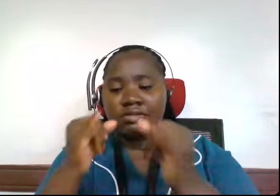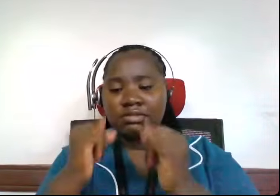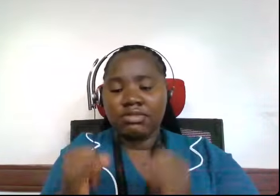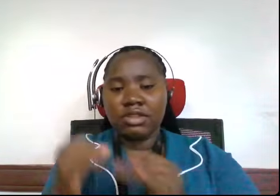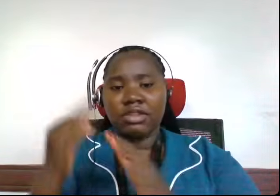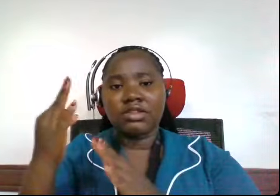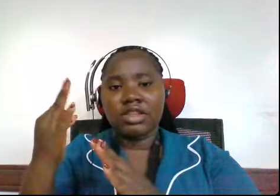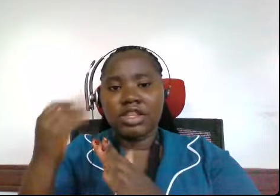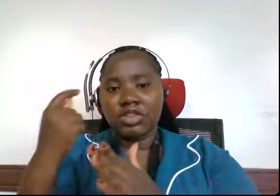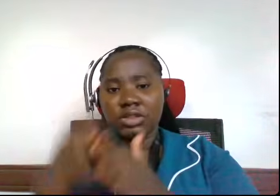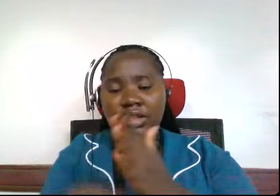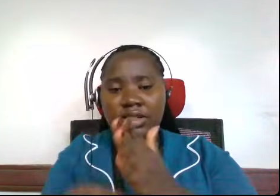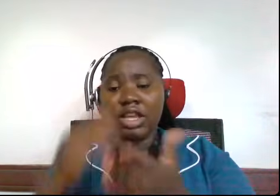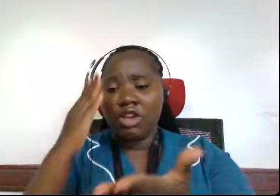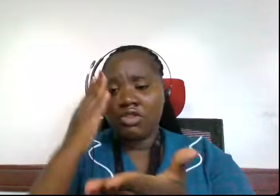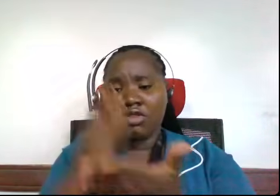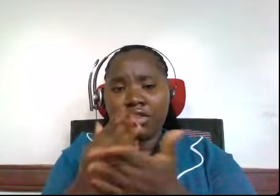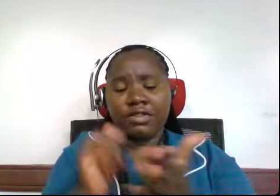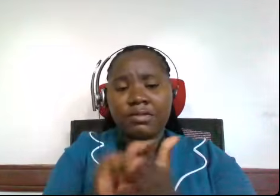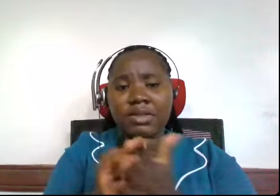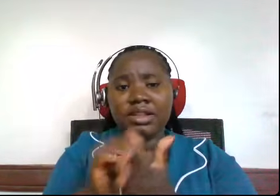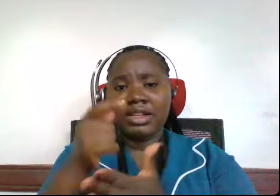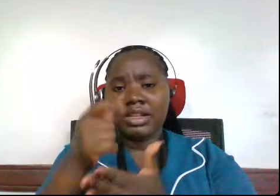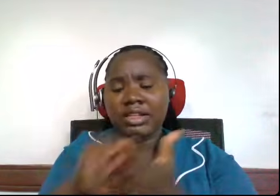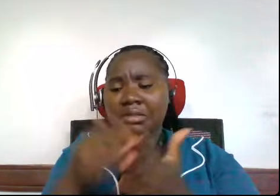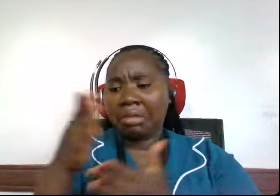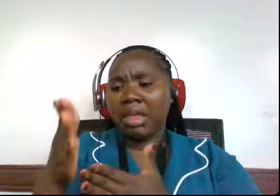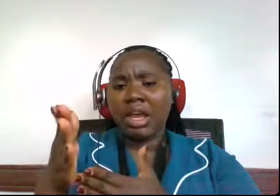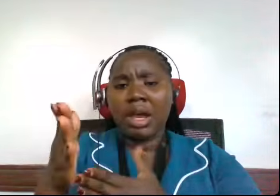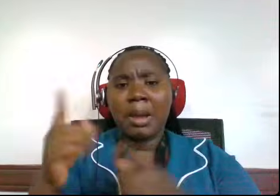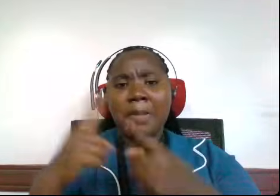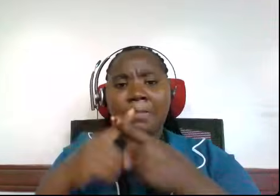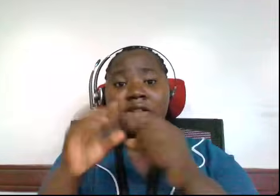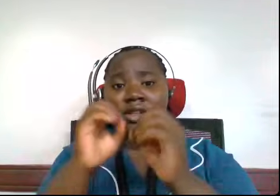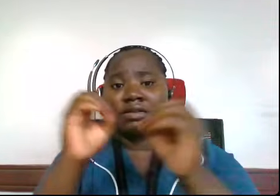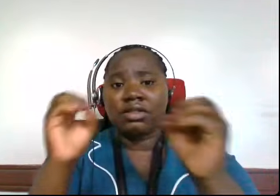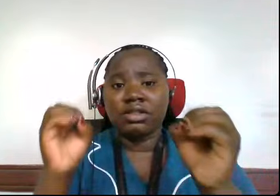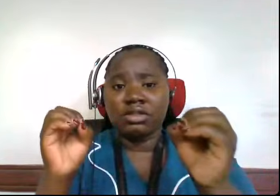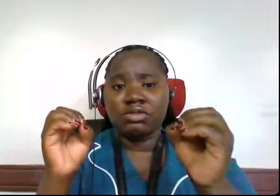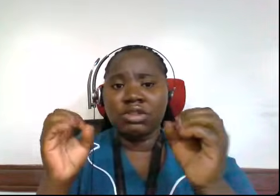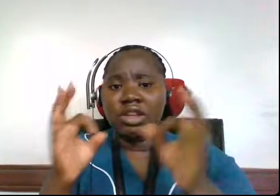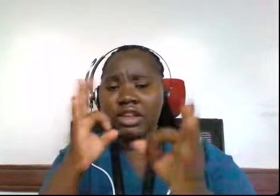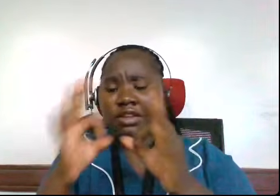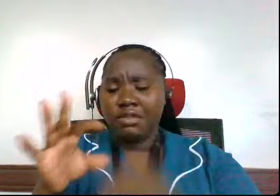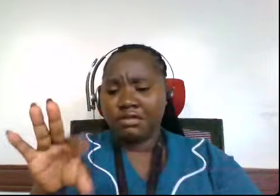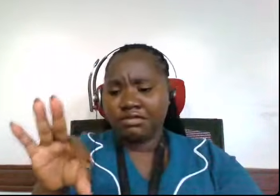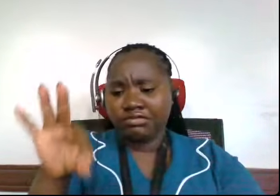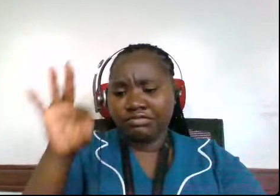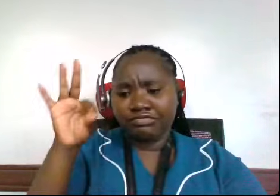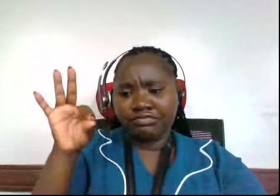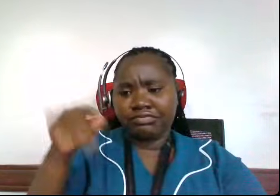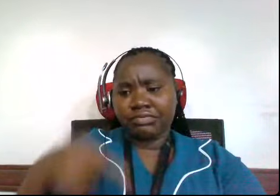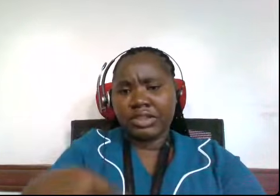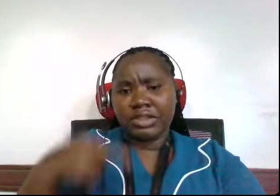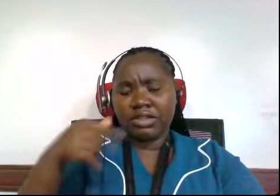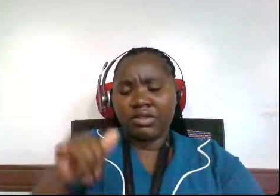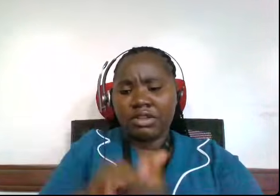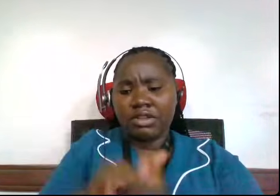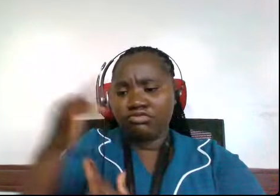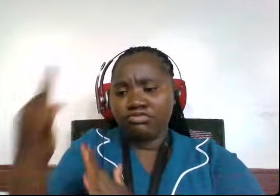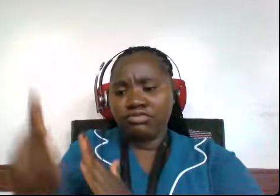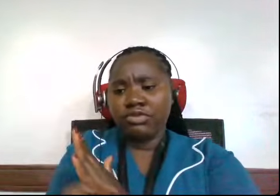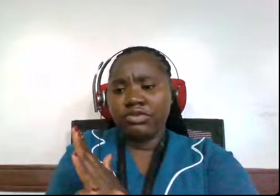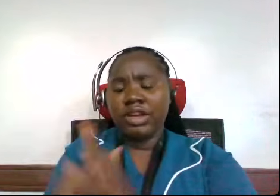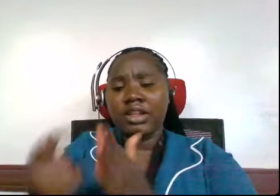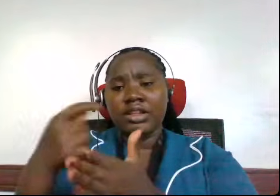the tax due there is not a positive figure. Where you find yourself that you have filed your return and it